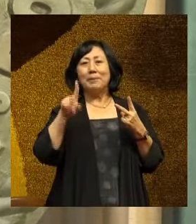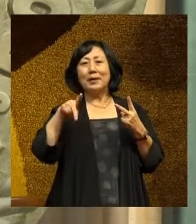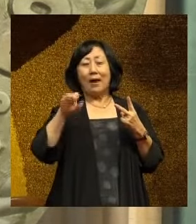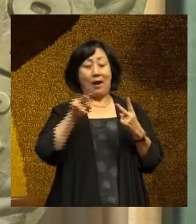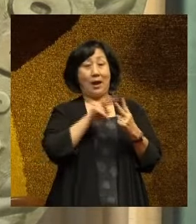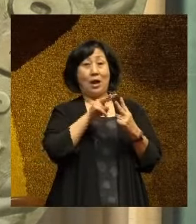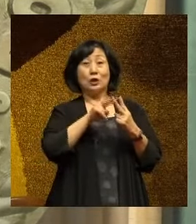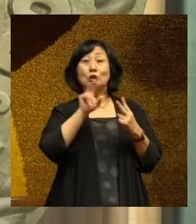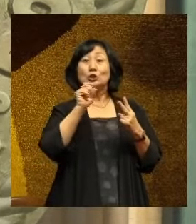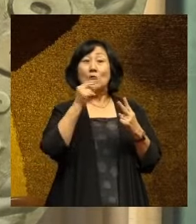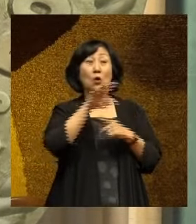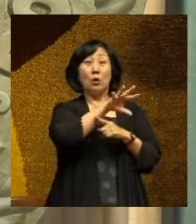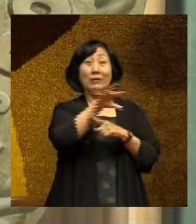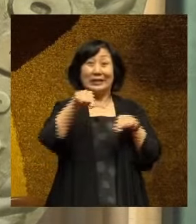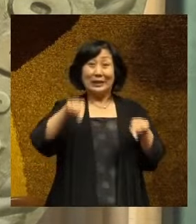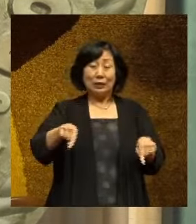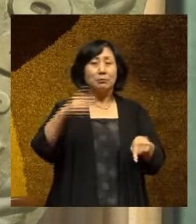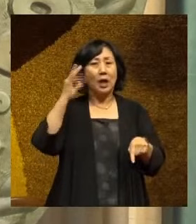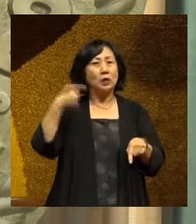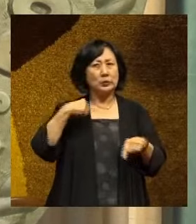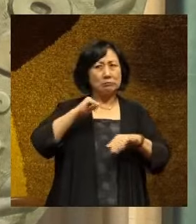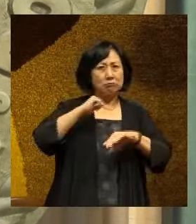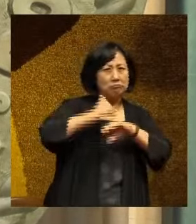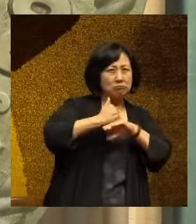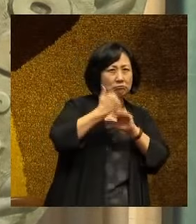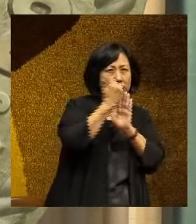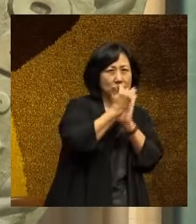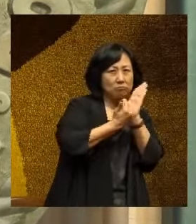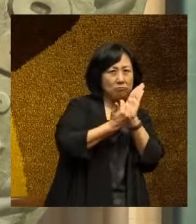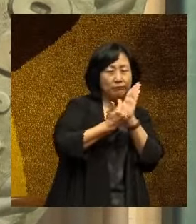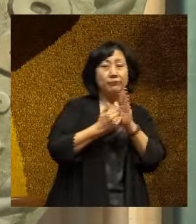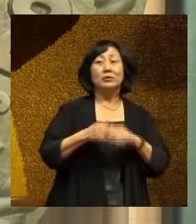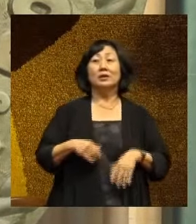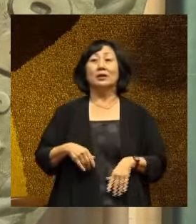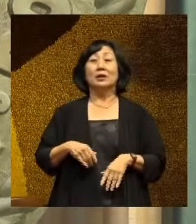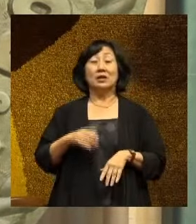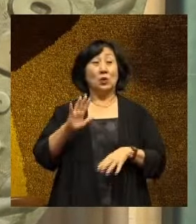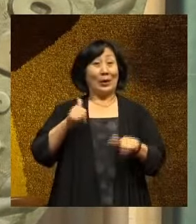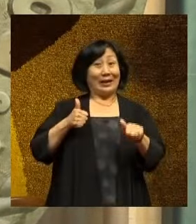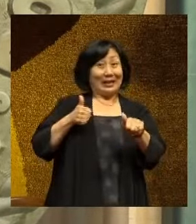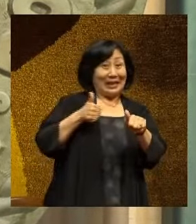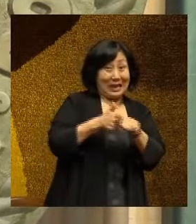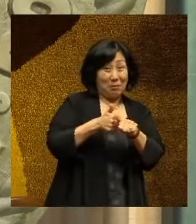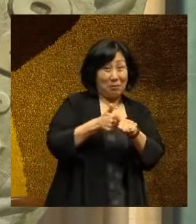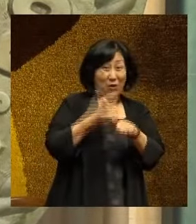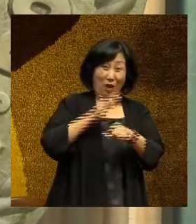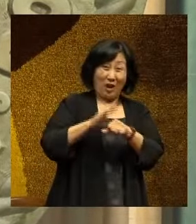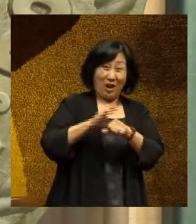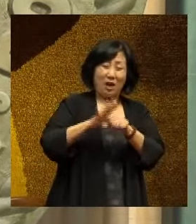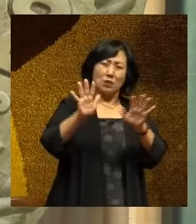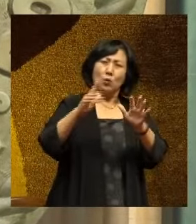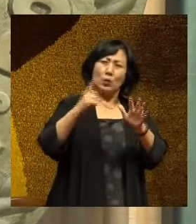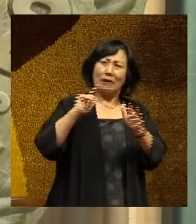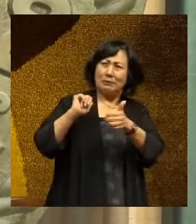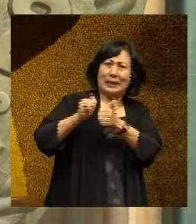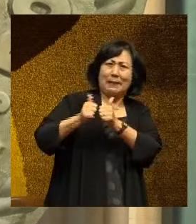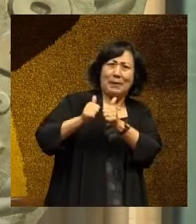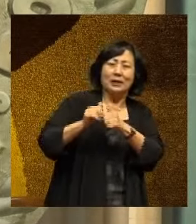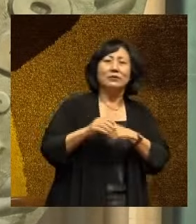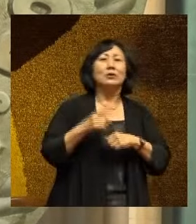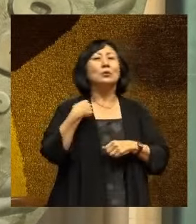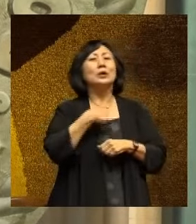We also know that keeping up is not good enough to be competitive. We must stay ahead of the